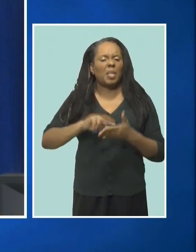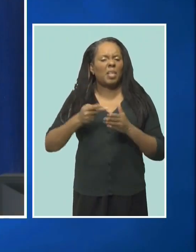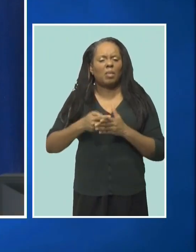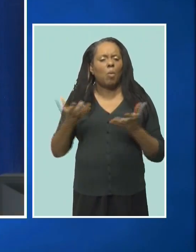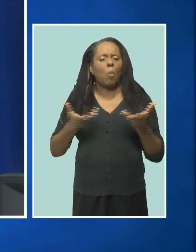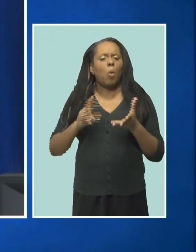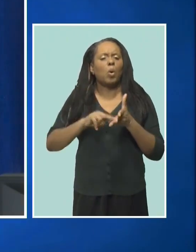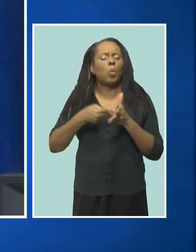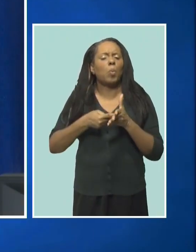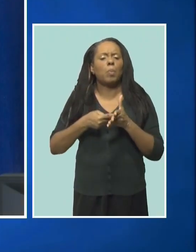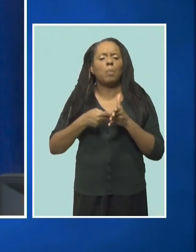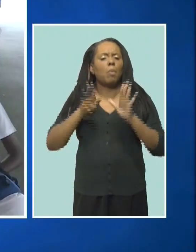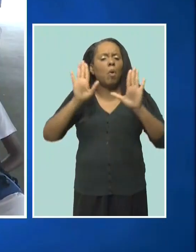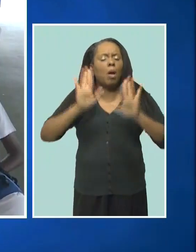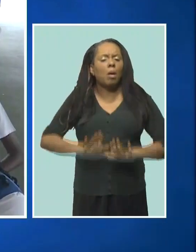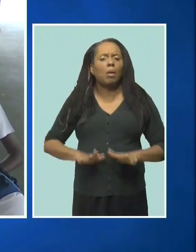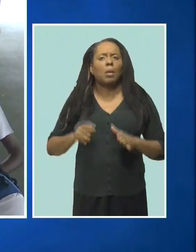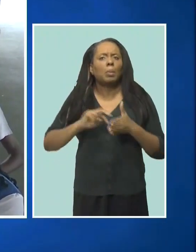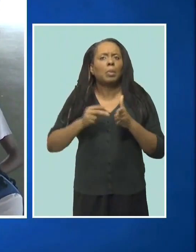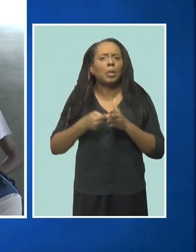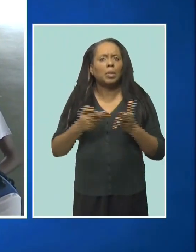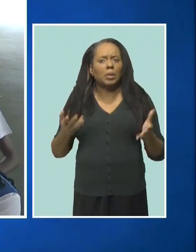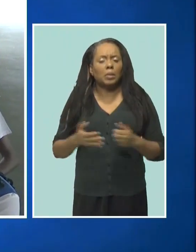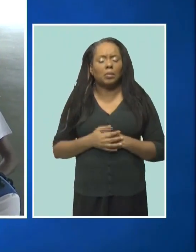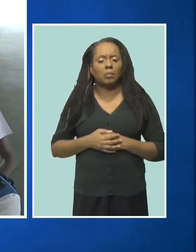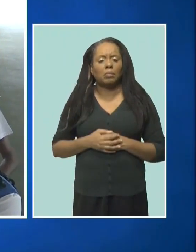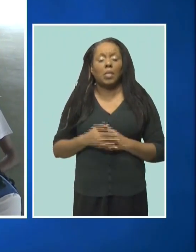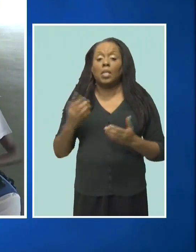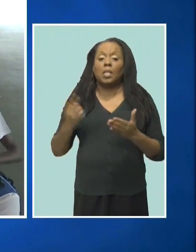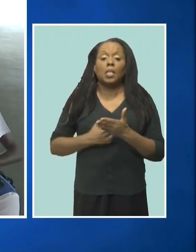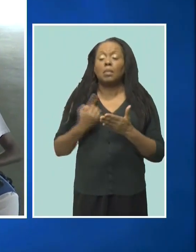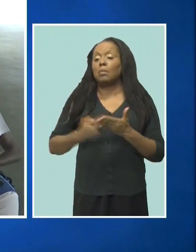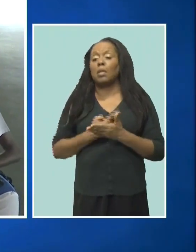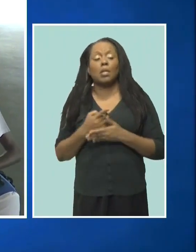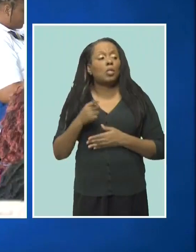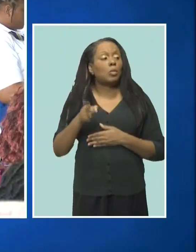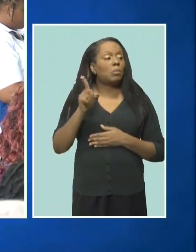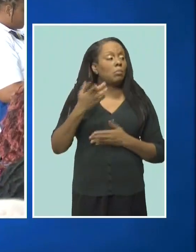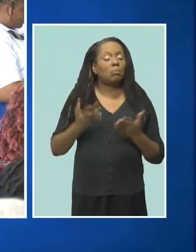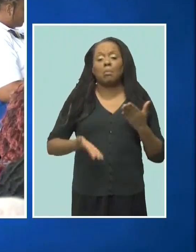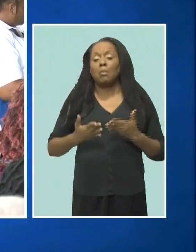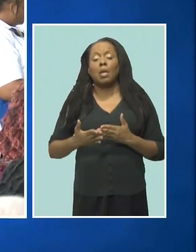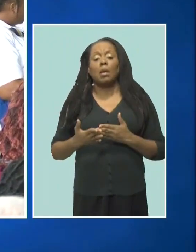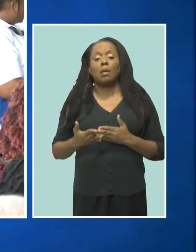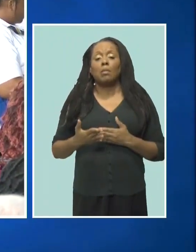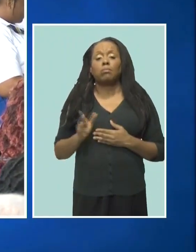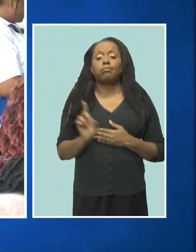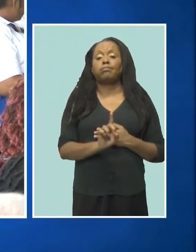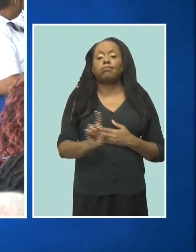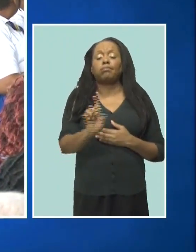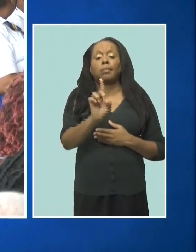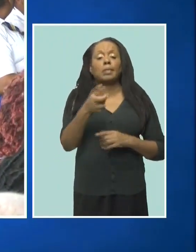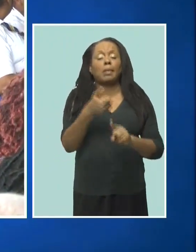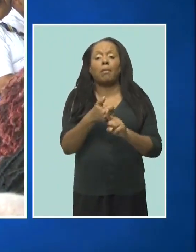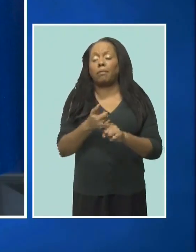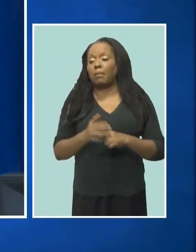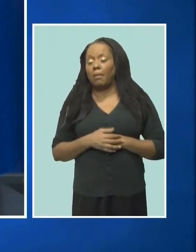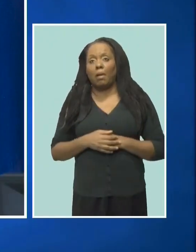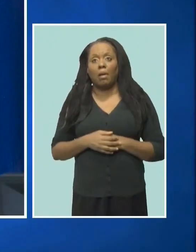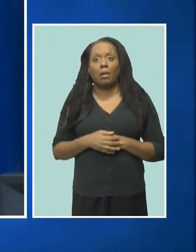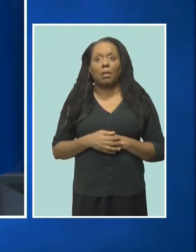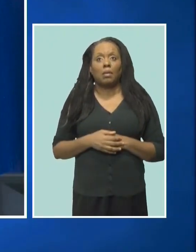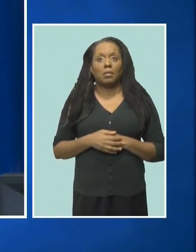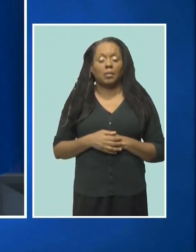ever think you won't. You will also be doubted. Don't ever misunderstand this. You will hear more